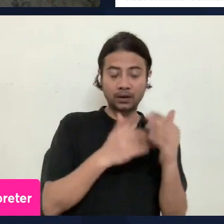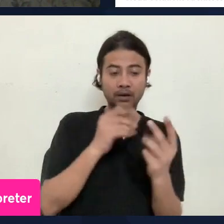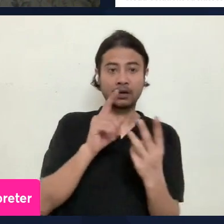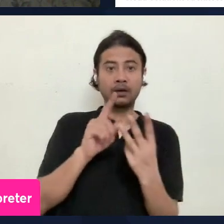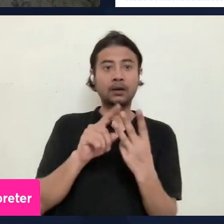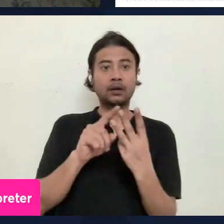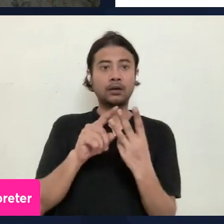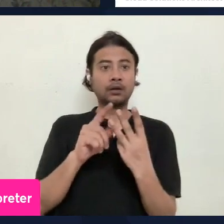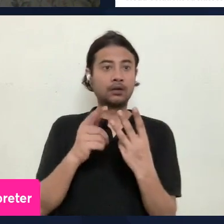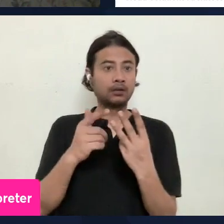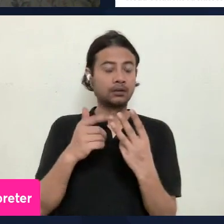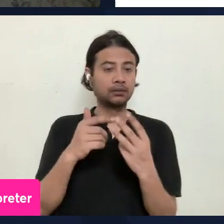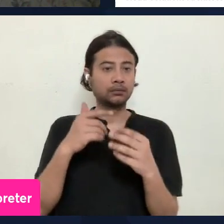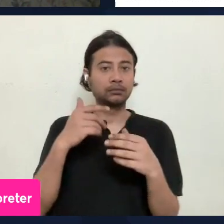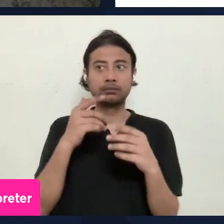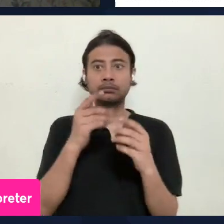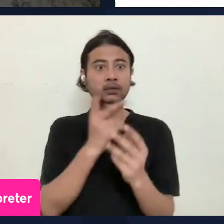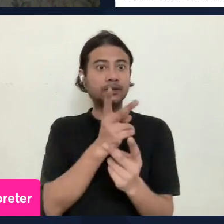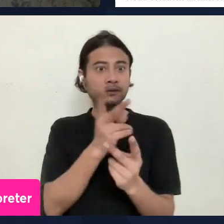optimization.